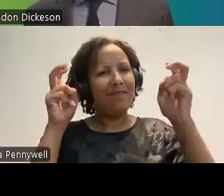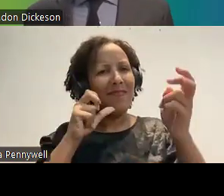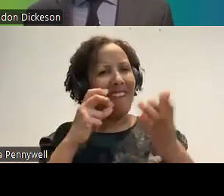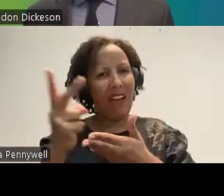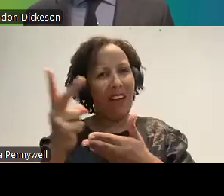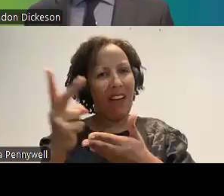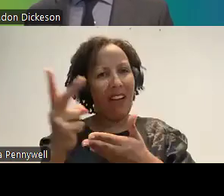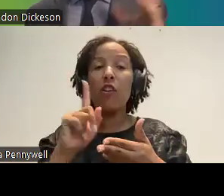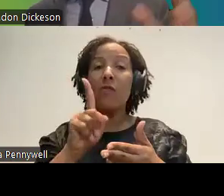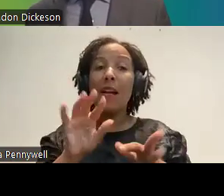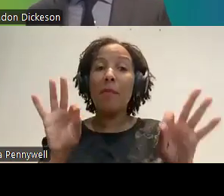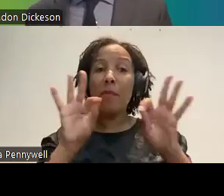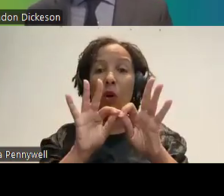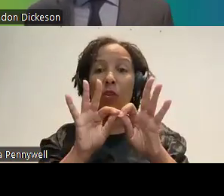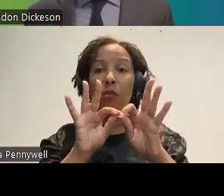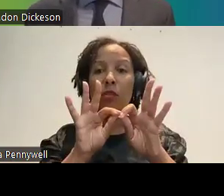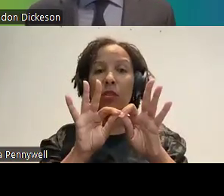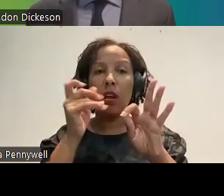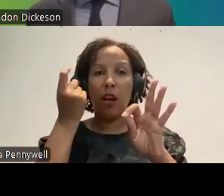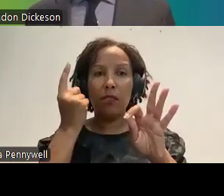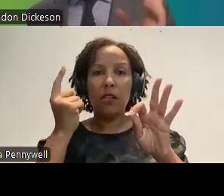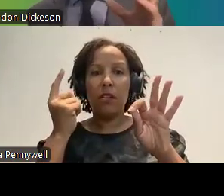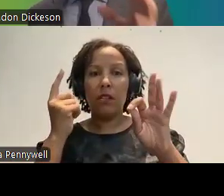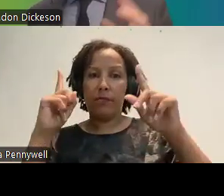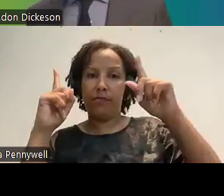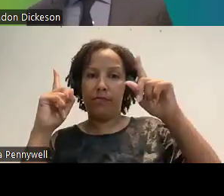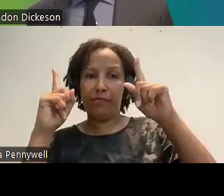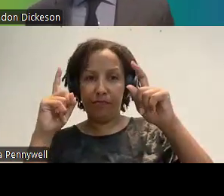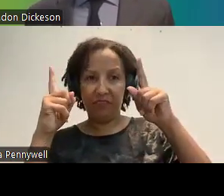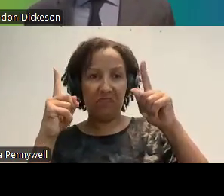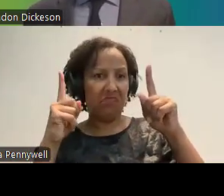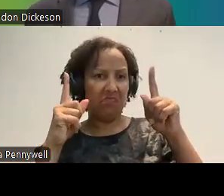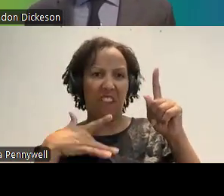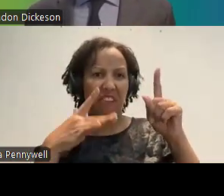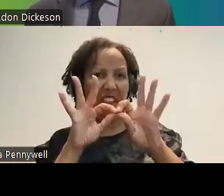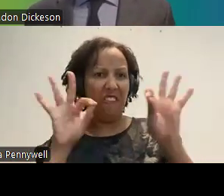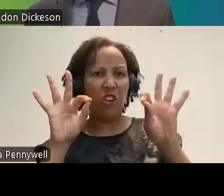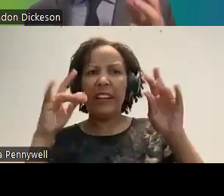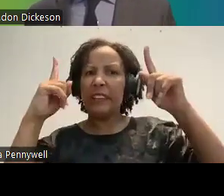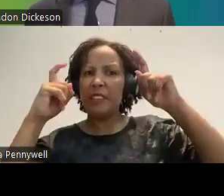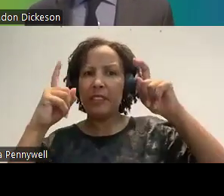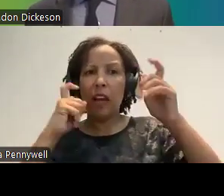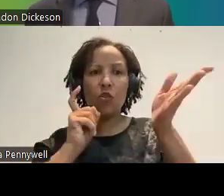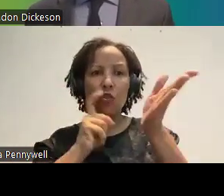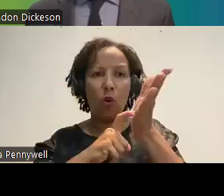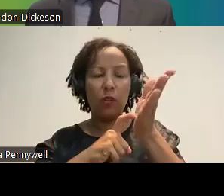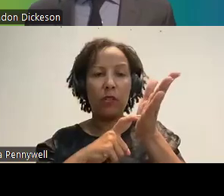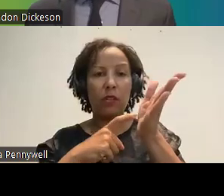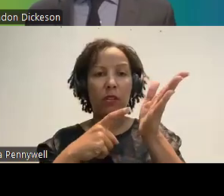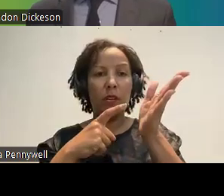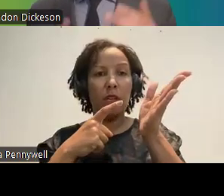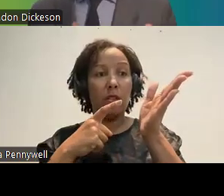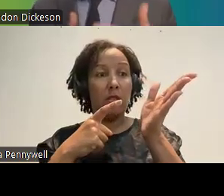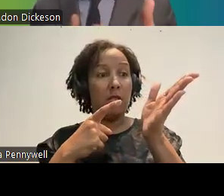to be mindful of, and feel free to take a picture or a screenshot, because these are the things that I see most often getting in the way of staff